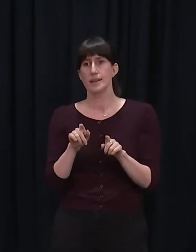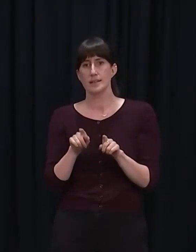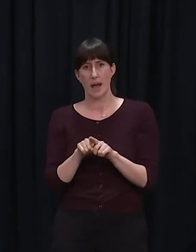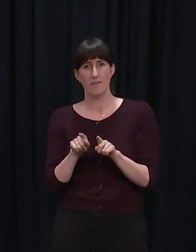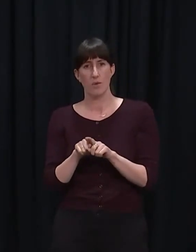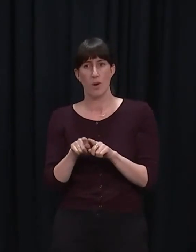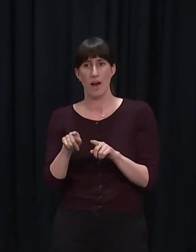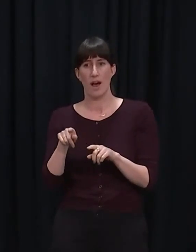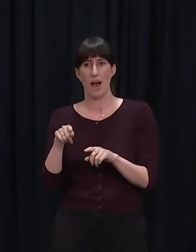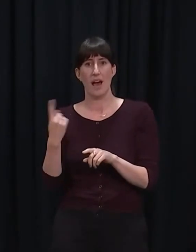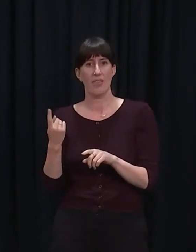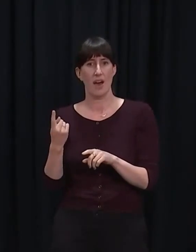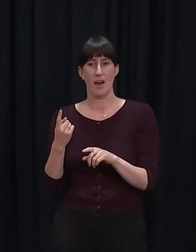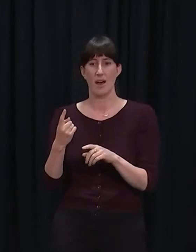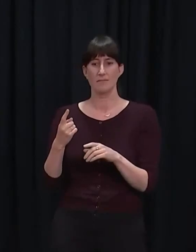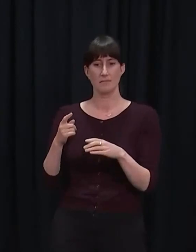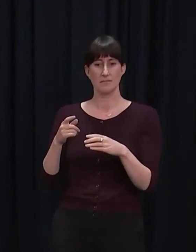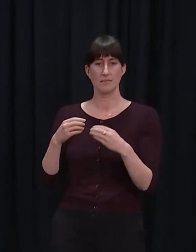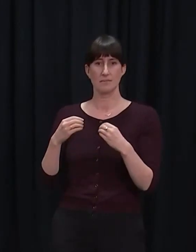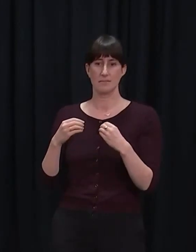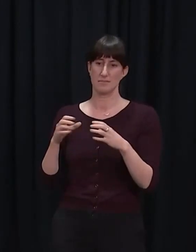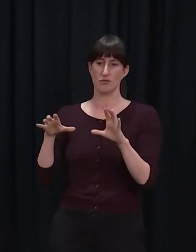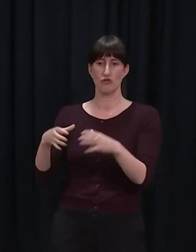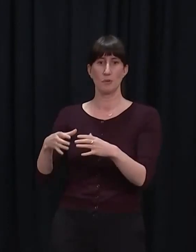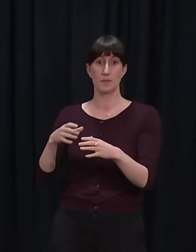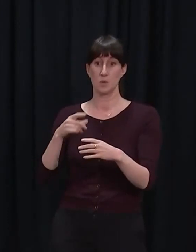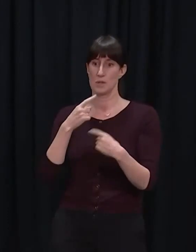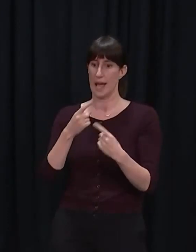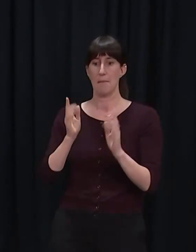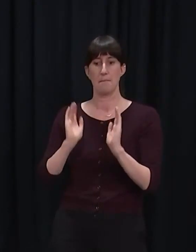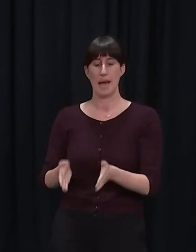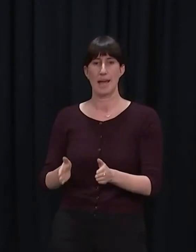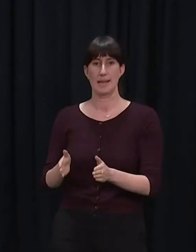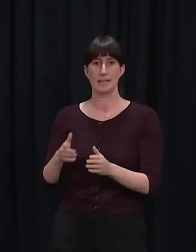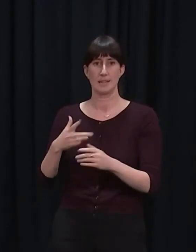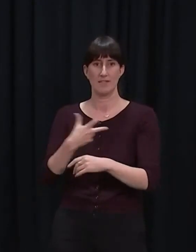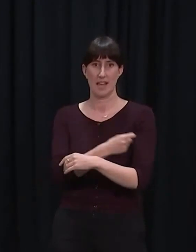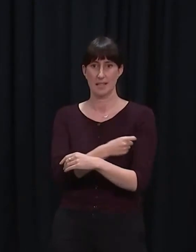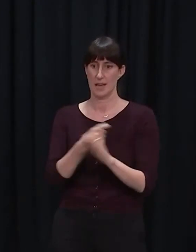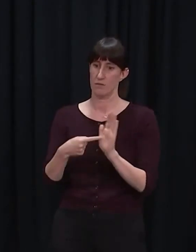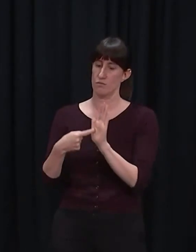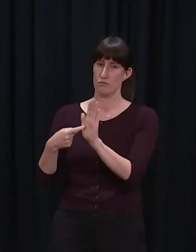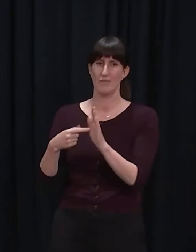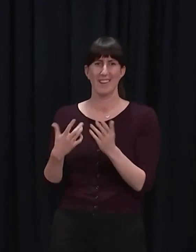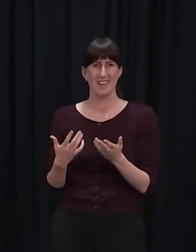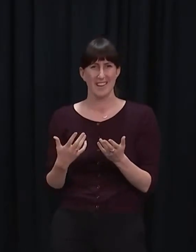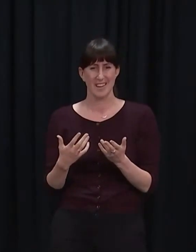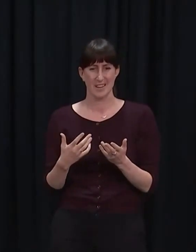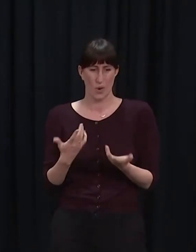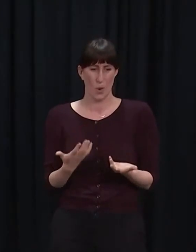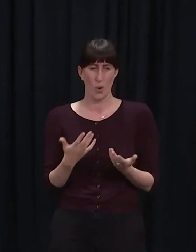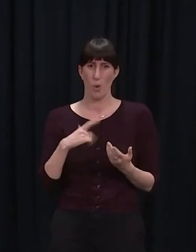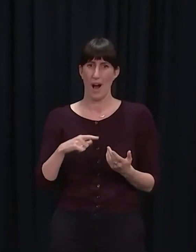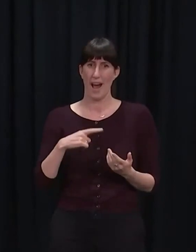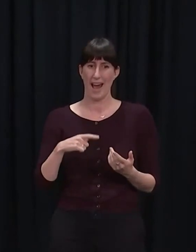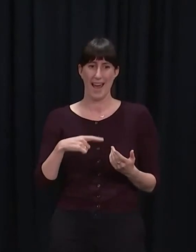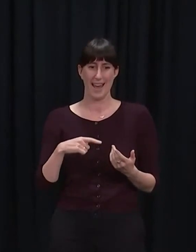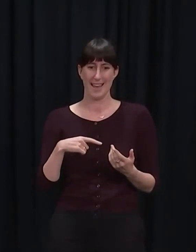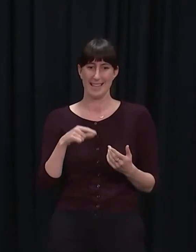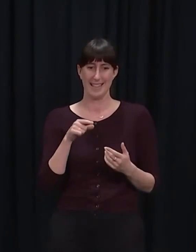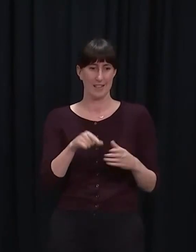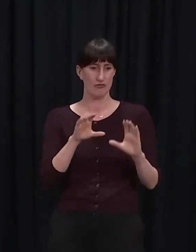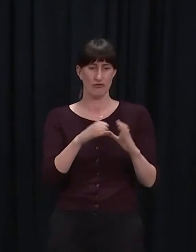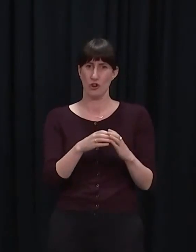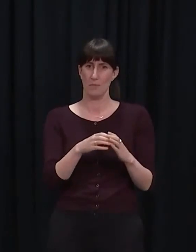a number of mandates in order for people to get vaccinated. So why is it any different now, and why has there been such